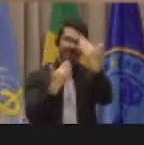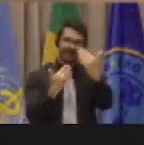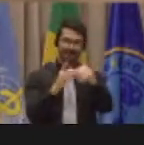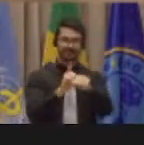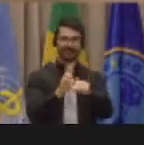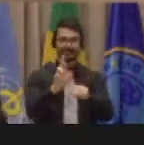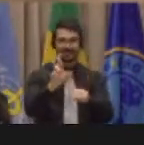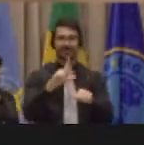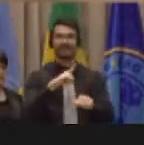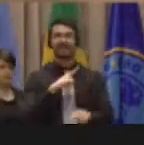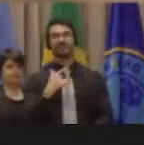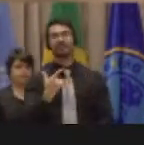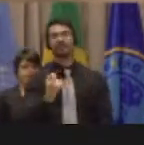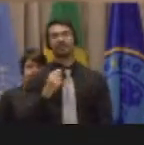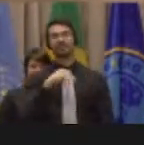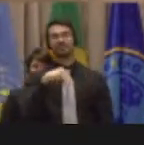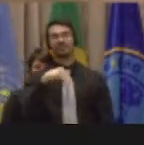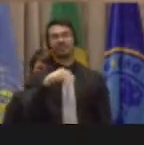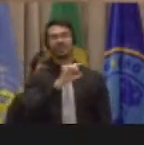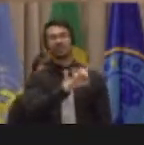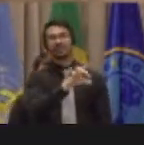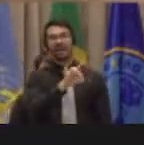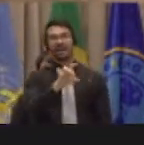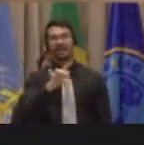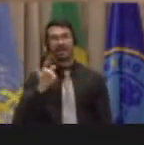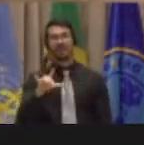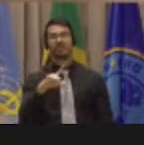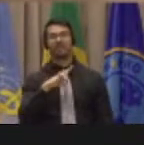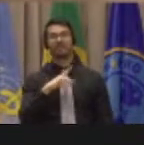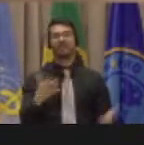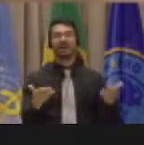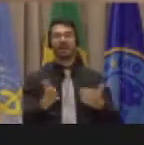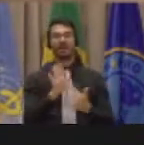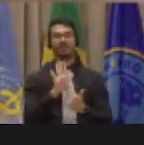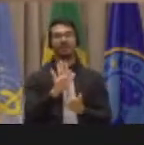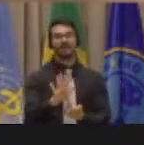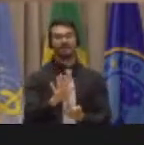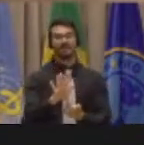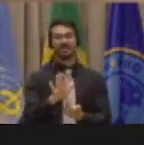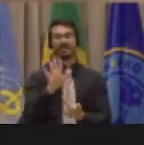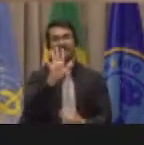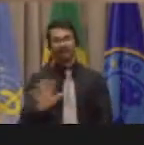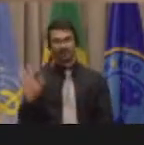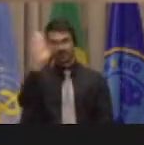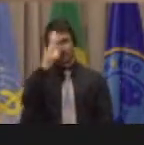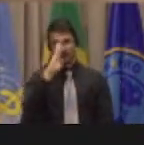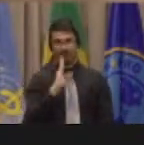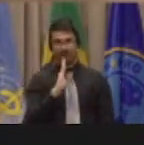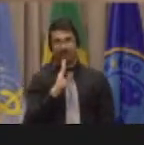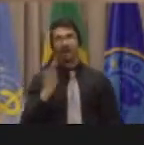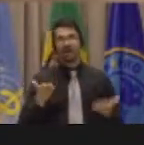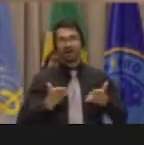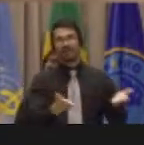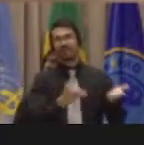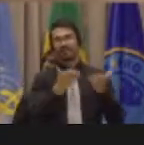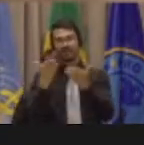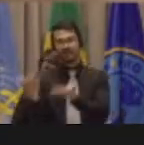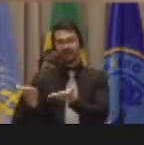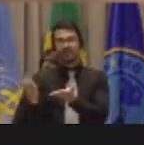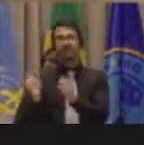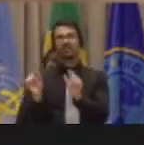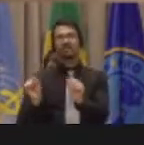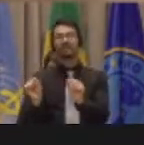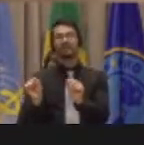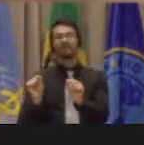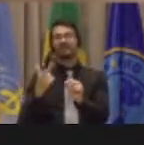time, thank you very much. We have 20 minutes for every intervention. We have the presentation of the national panorama,